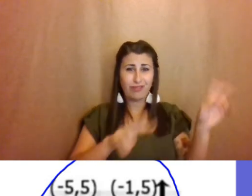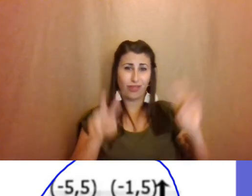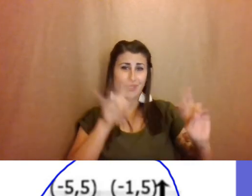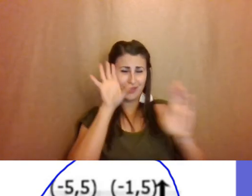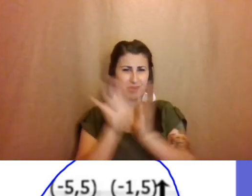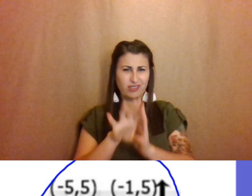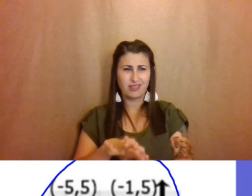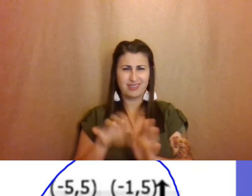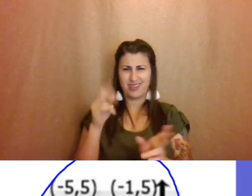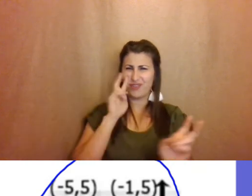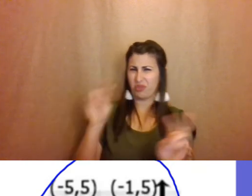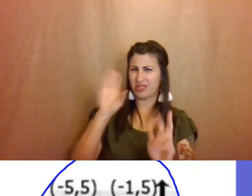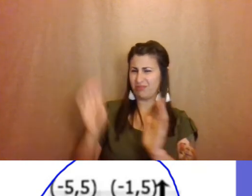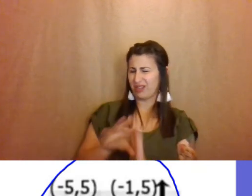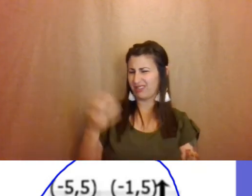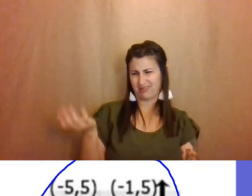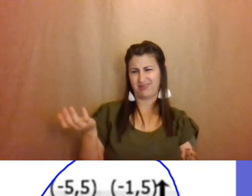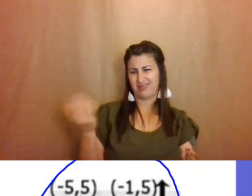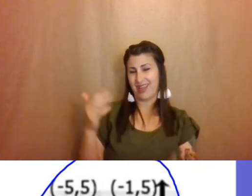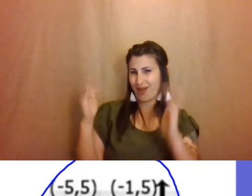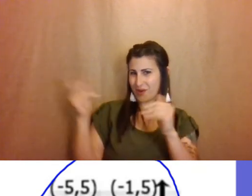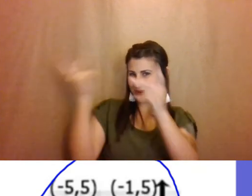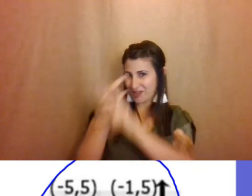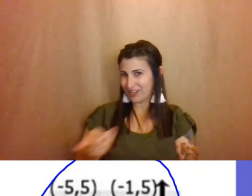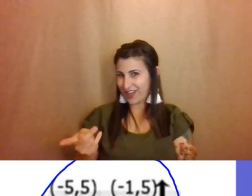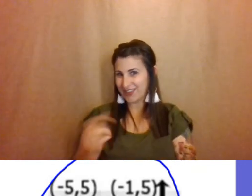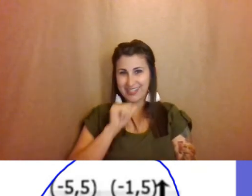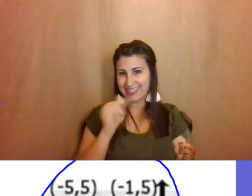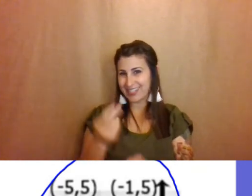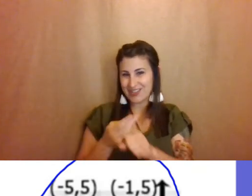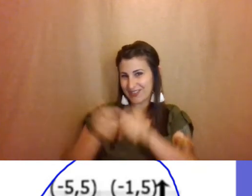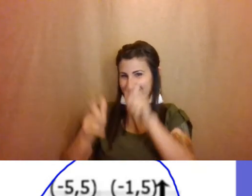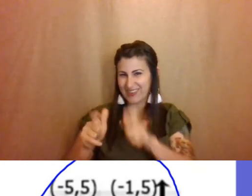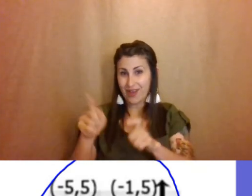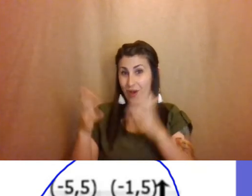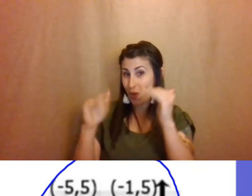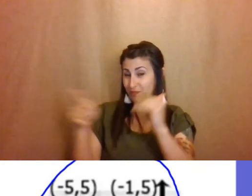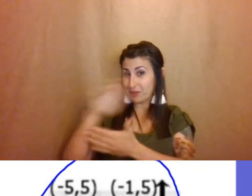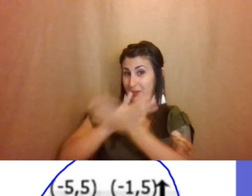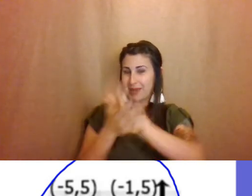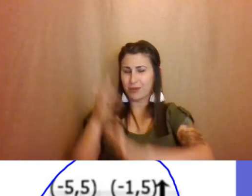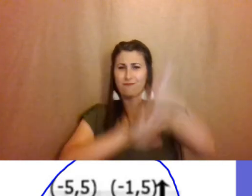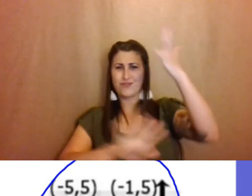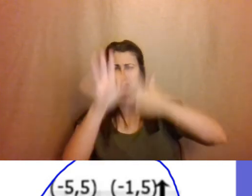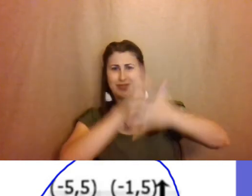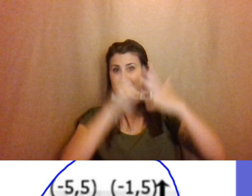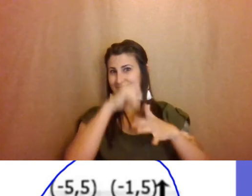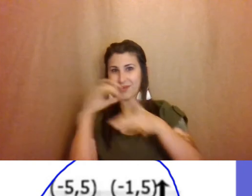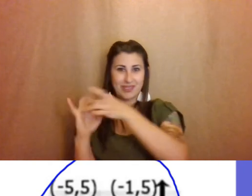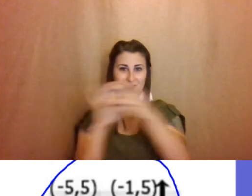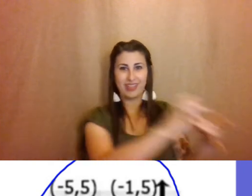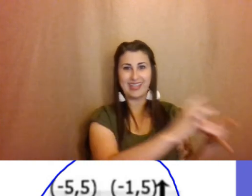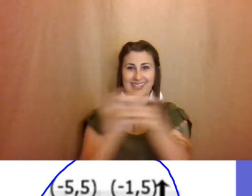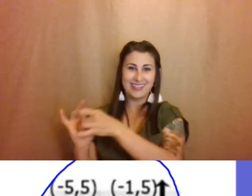hope that you figured it out, or hopefully you got confused because it was unrelated to the work we were doing on